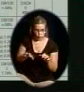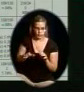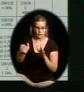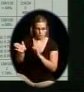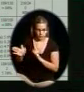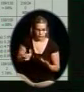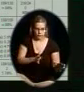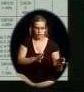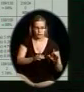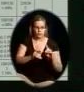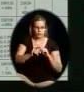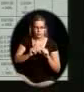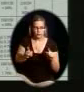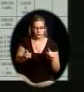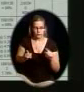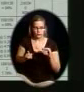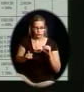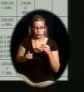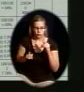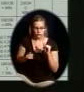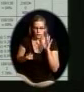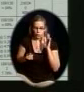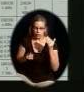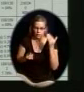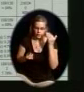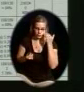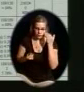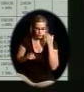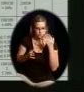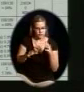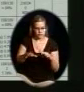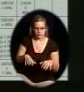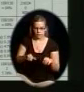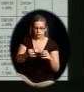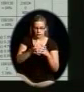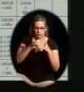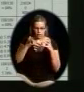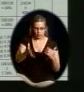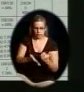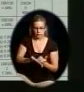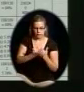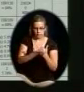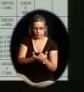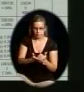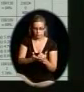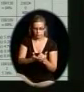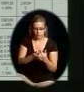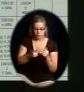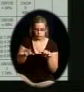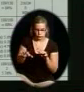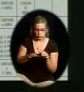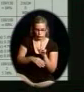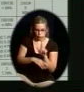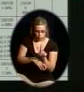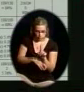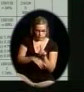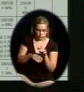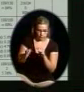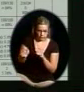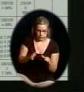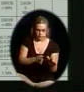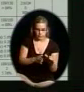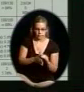will easily acknowledge is all the help that it takes to implement this one single